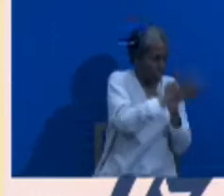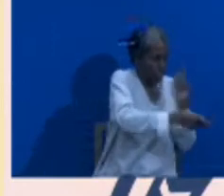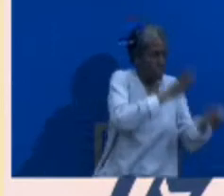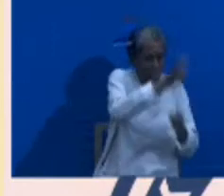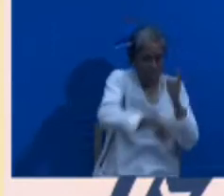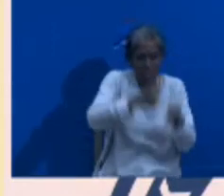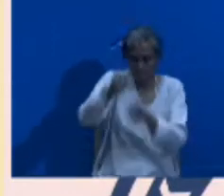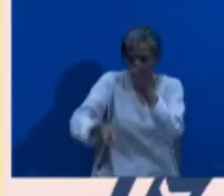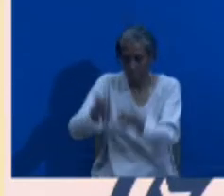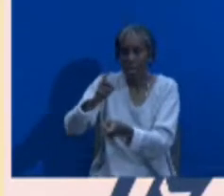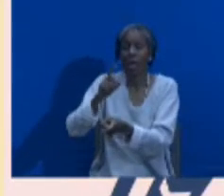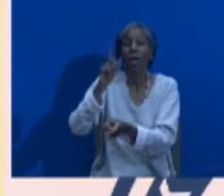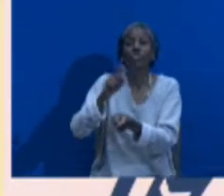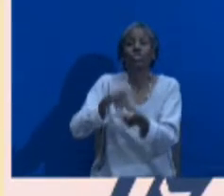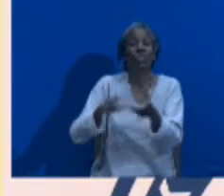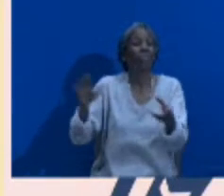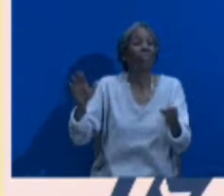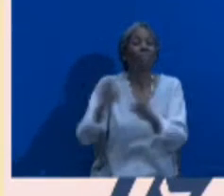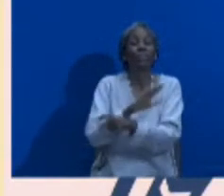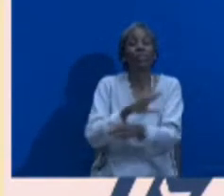a 14-day supply for them.